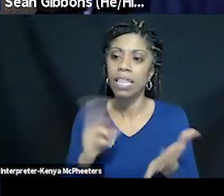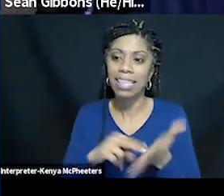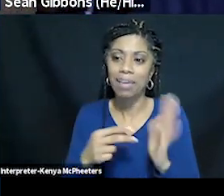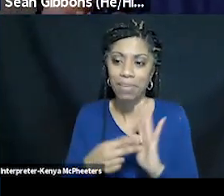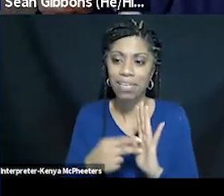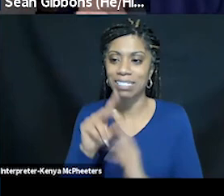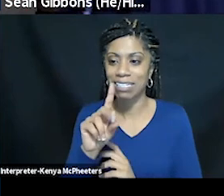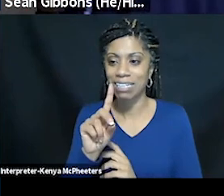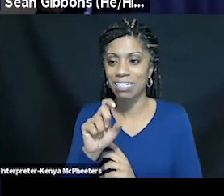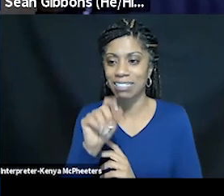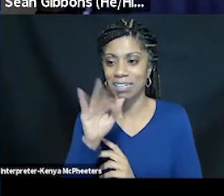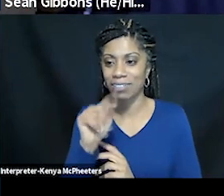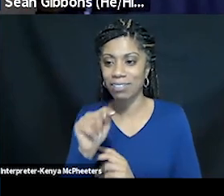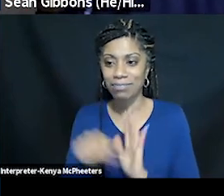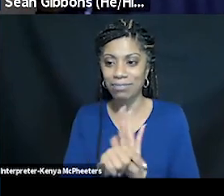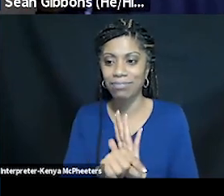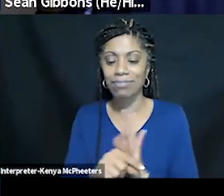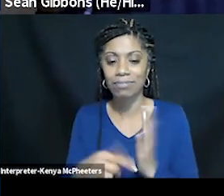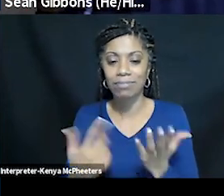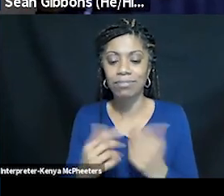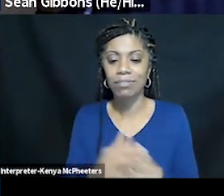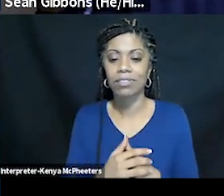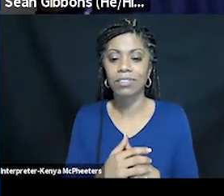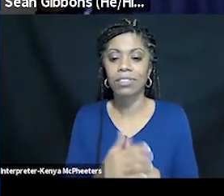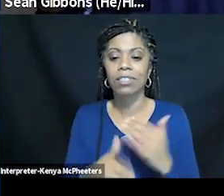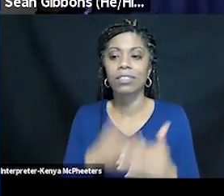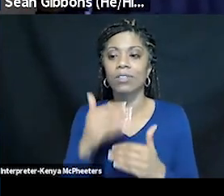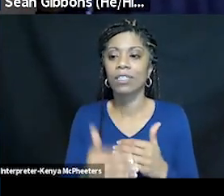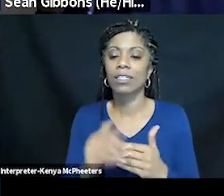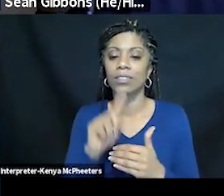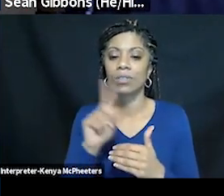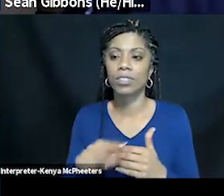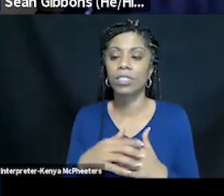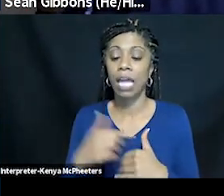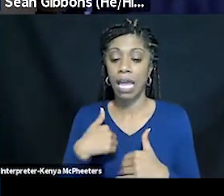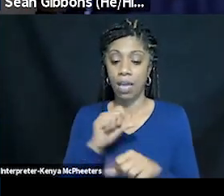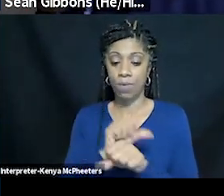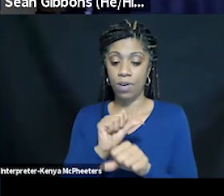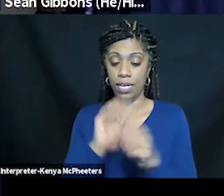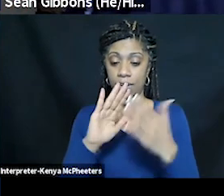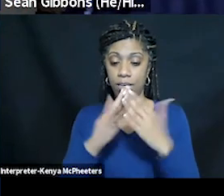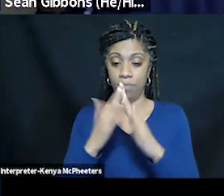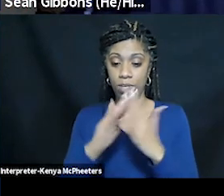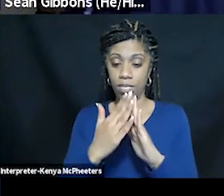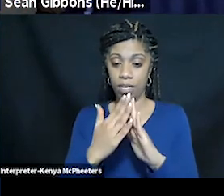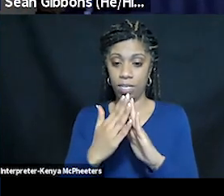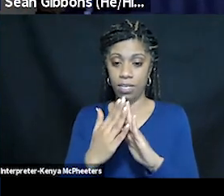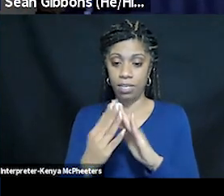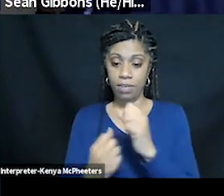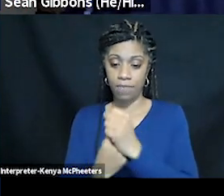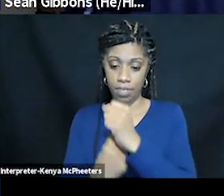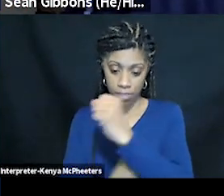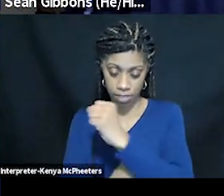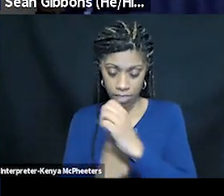is facing. Next question comes from someone who is anonymous. Says, I work at a community foundation where we prioritize trust-based grant making